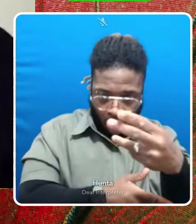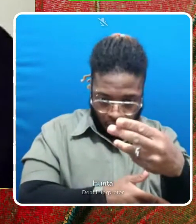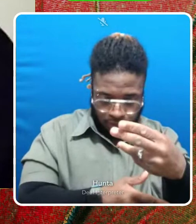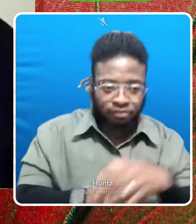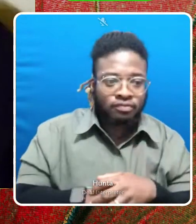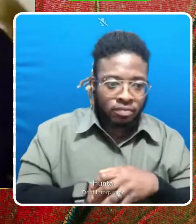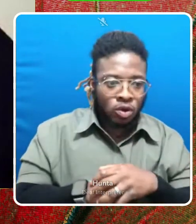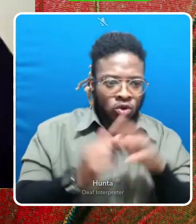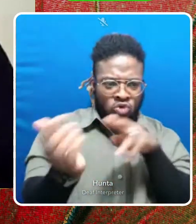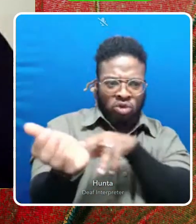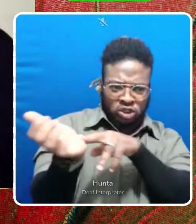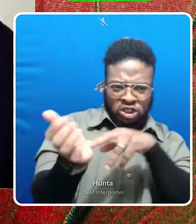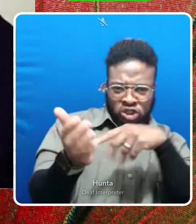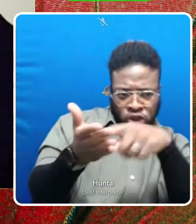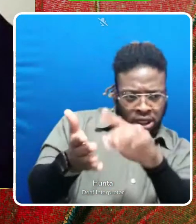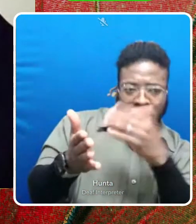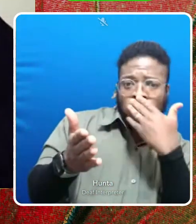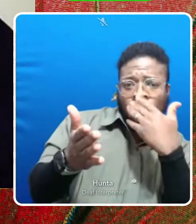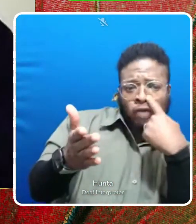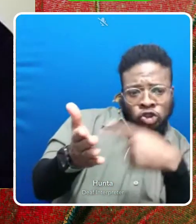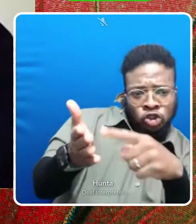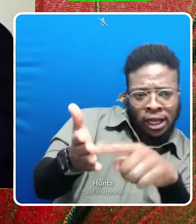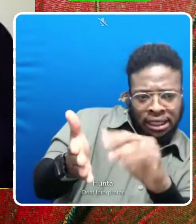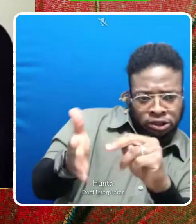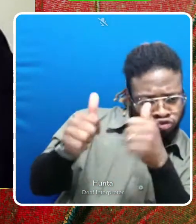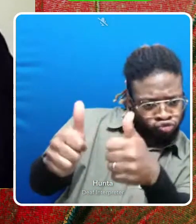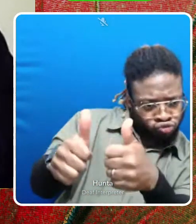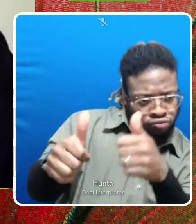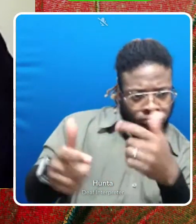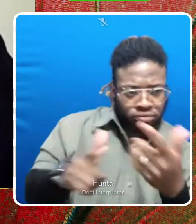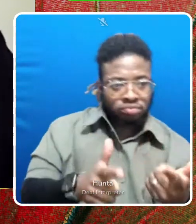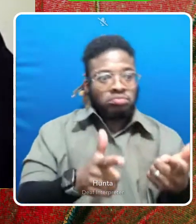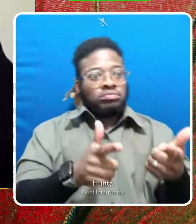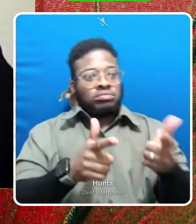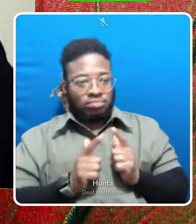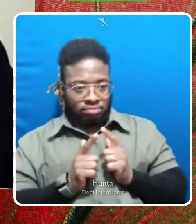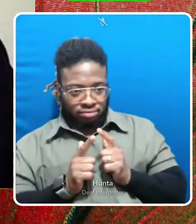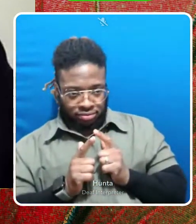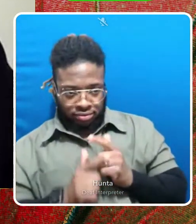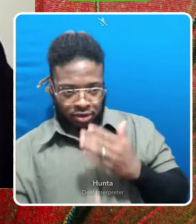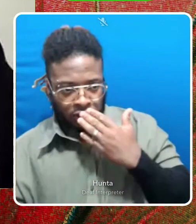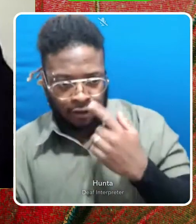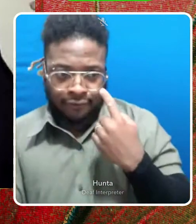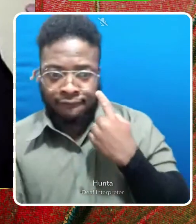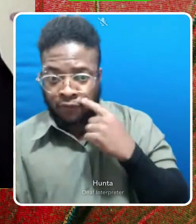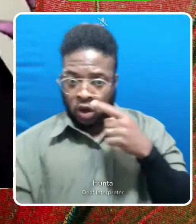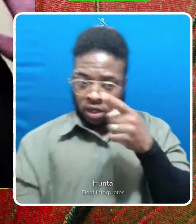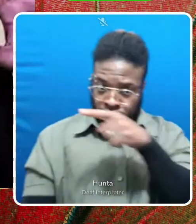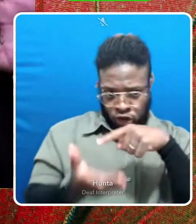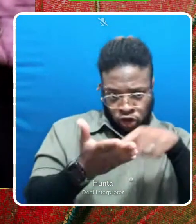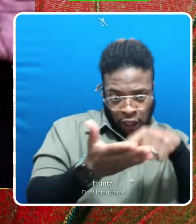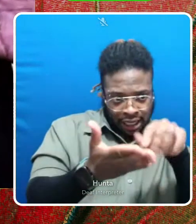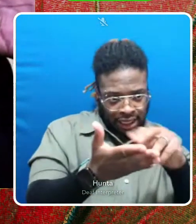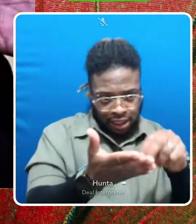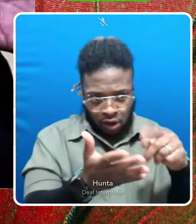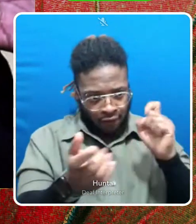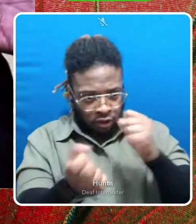All right, lovely. You know you had to check in. Sometimes, because it